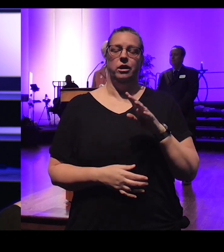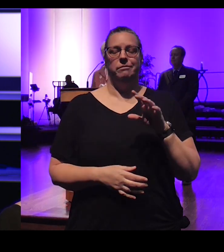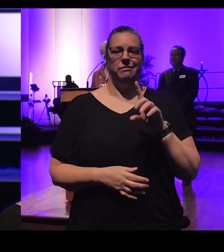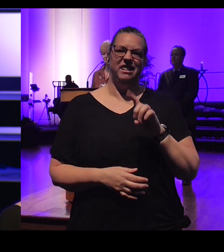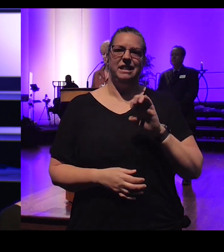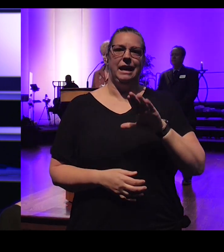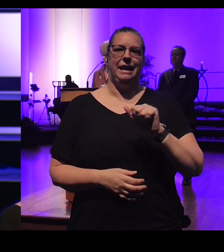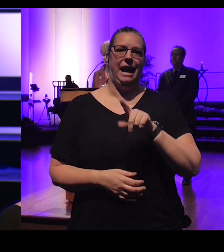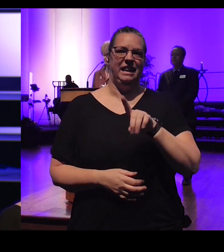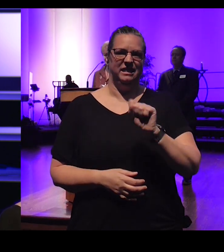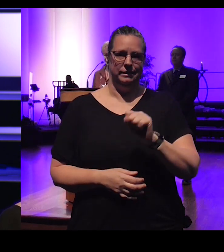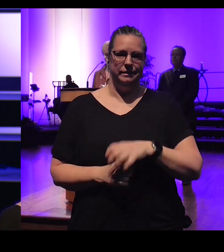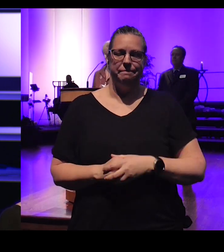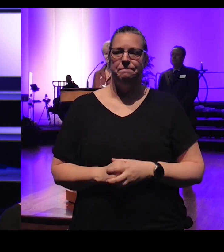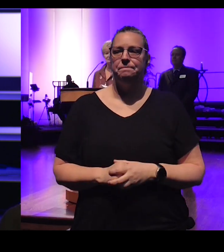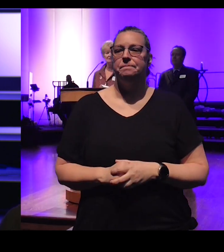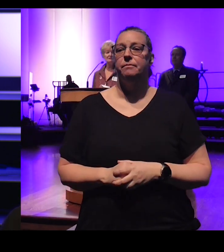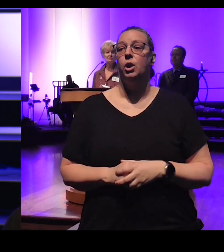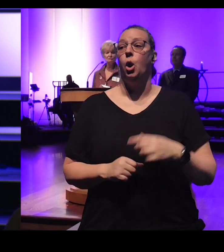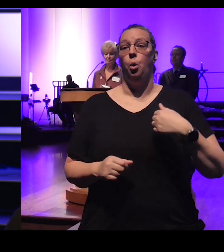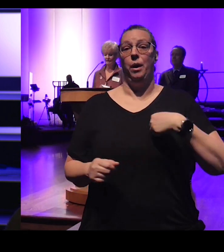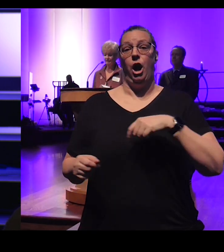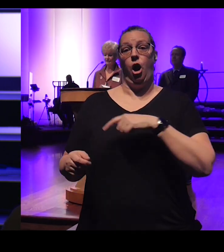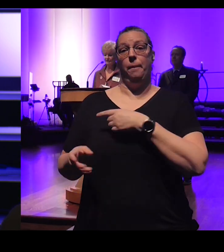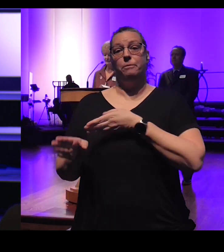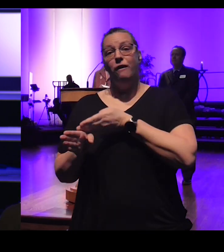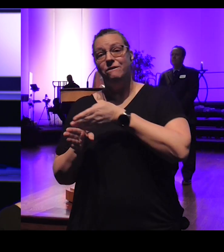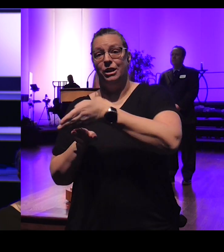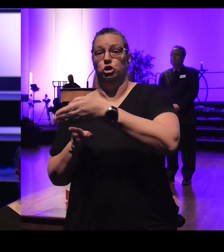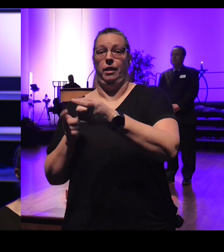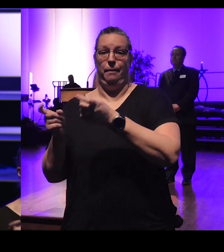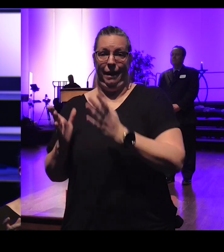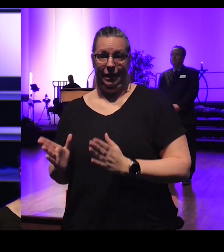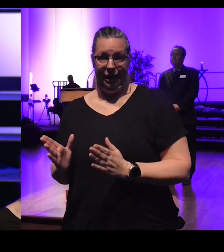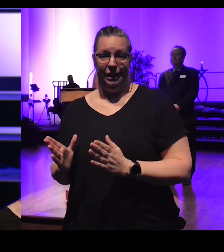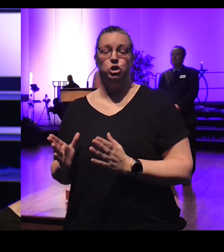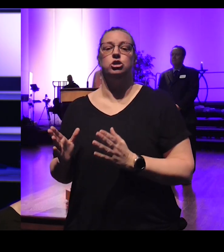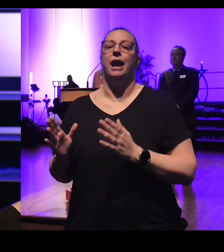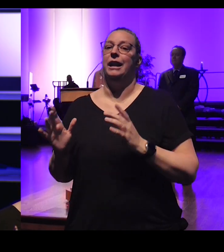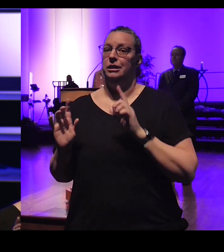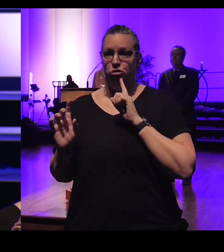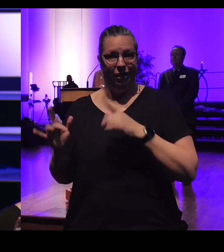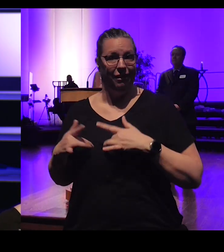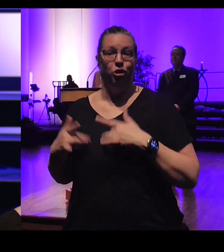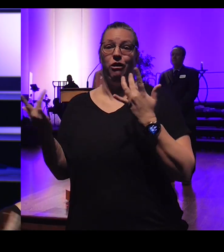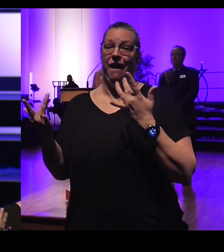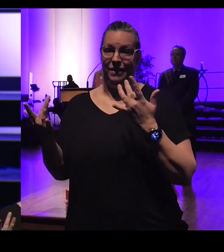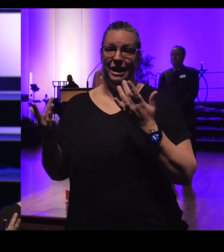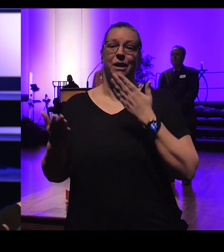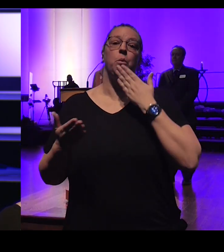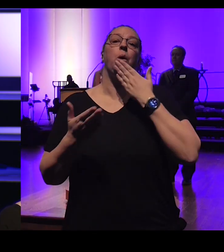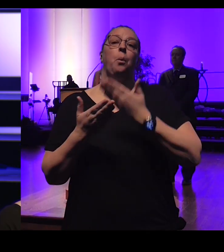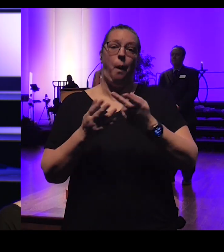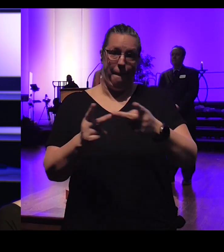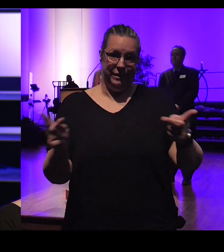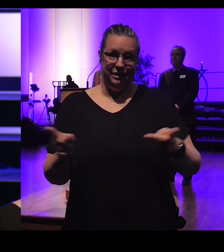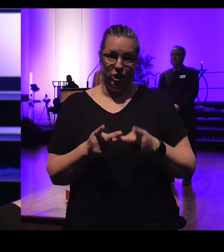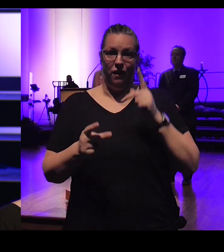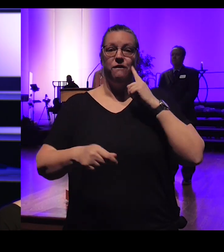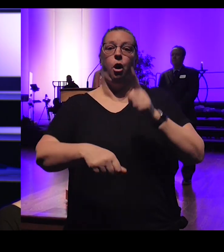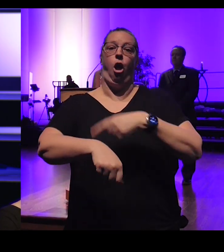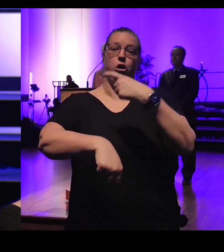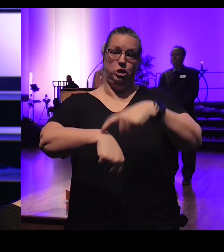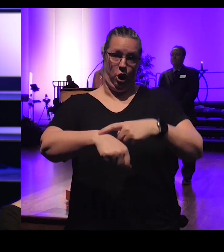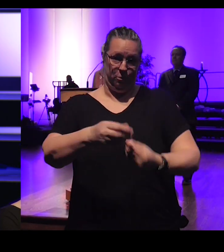The endowment is professionally managed, it is thriving, and well-positioned for long-term growth.